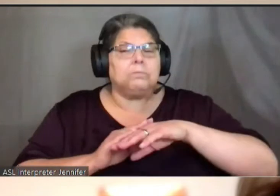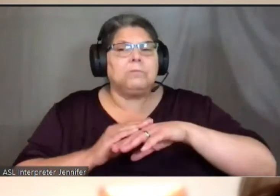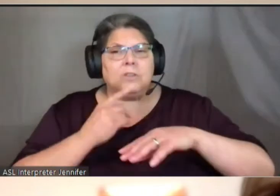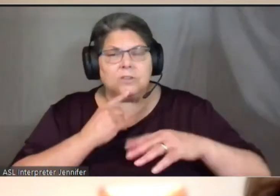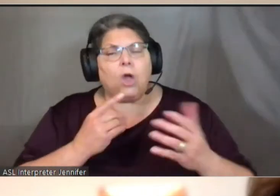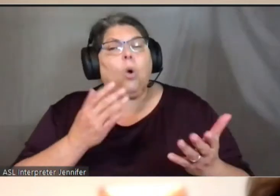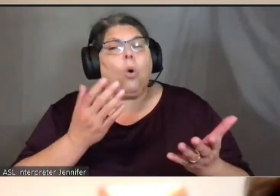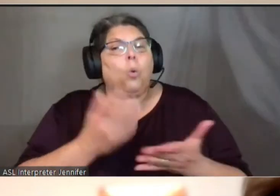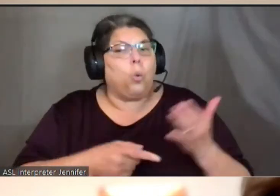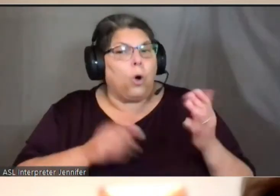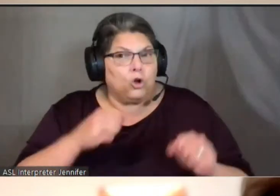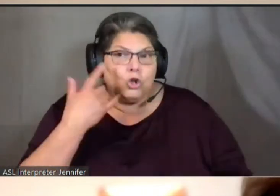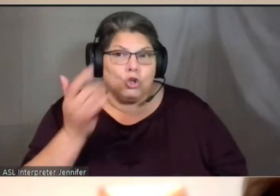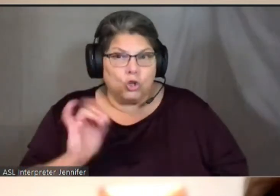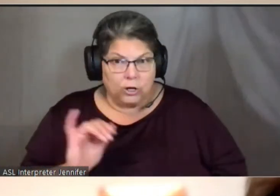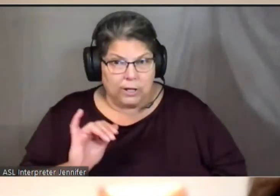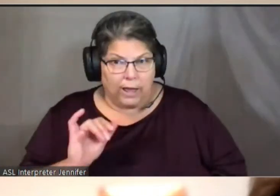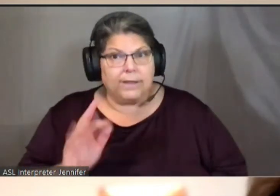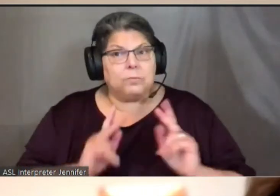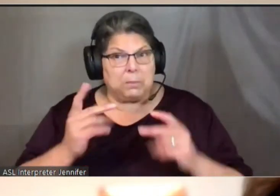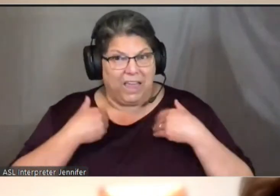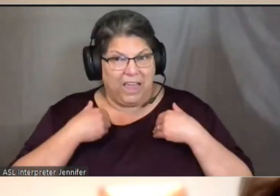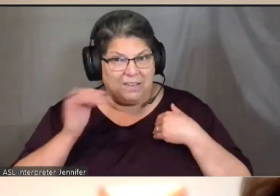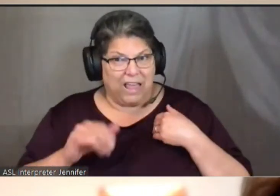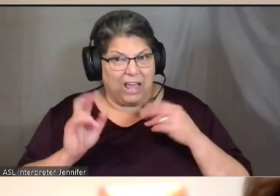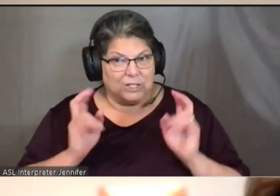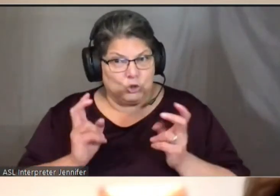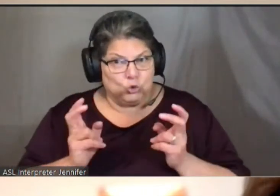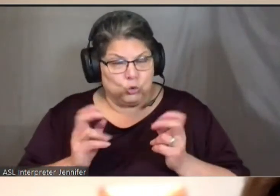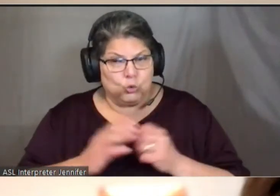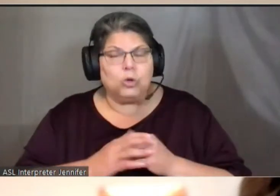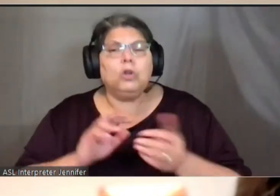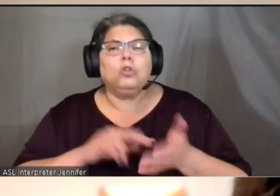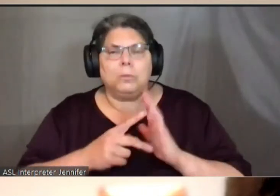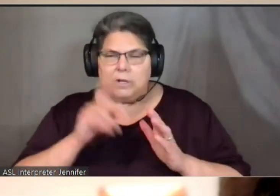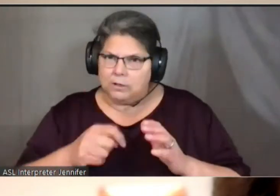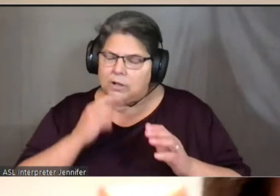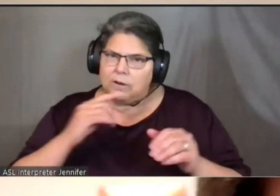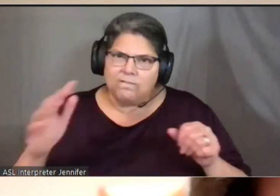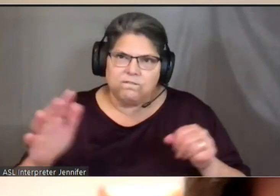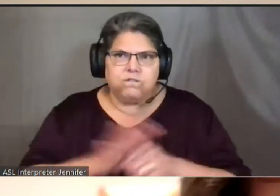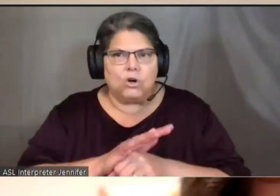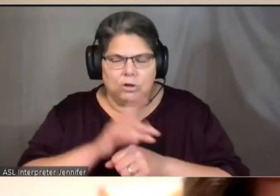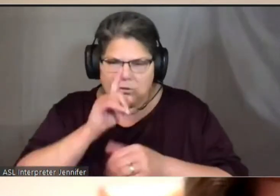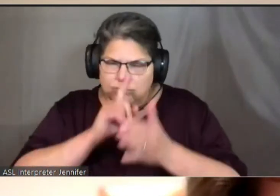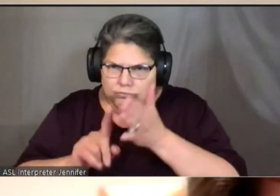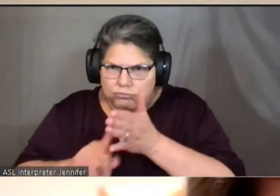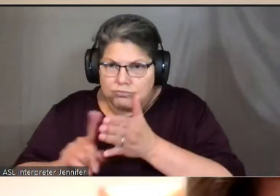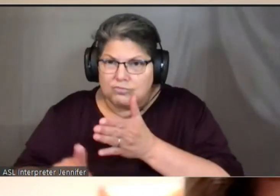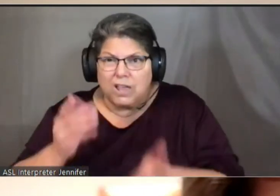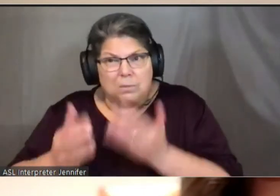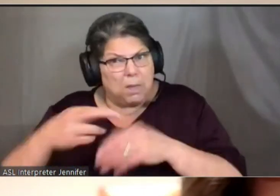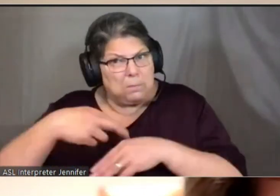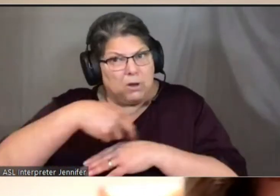people presenting with this syndrome and the need for a thorough evaluation and possibly referral to an emergency room if